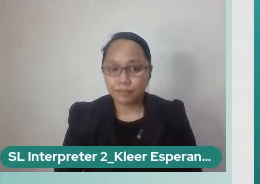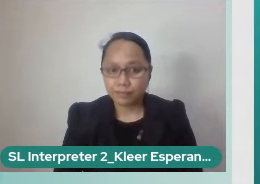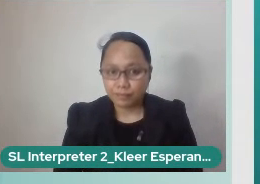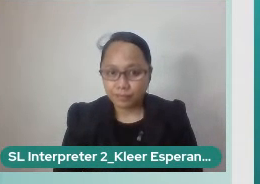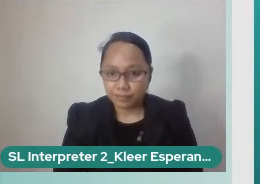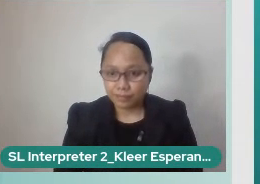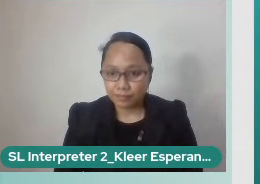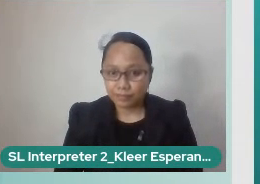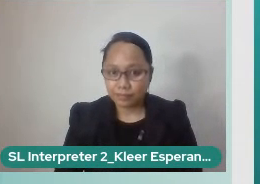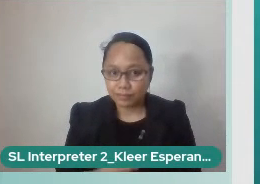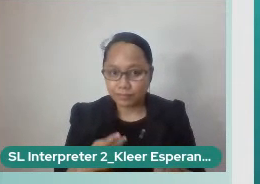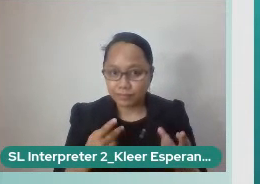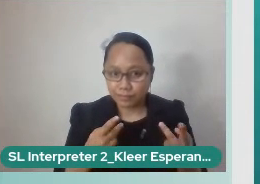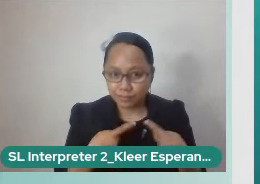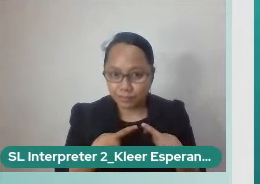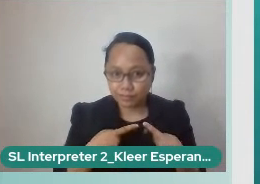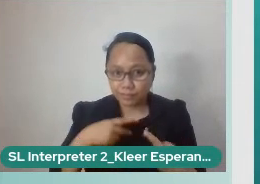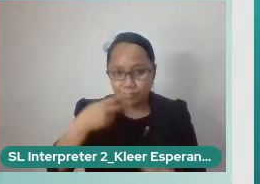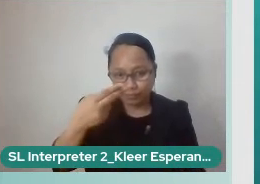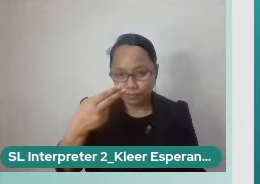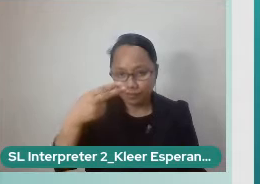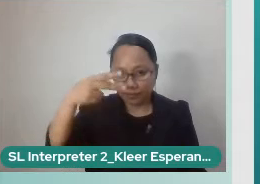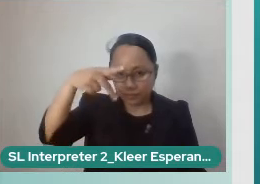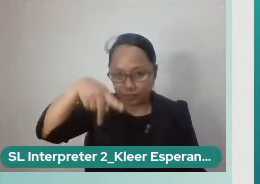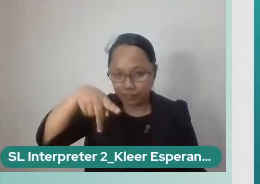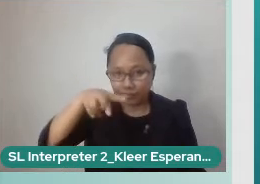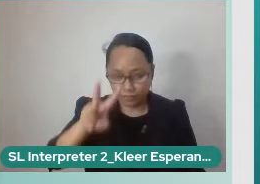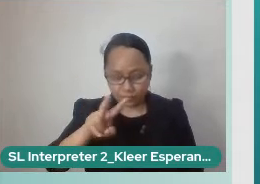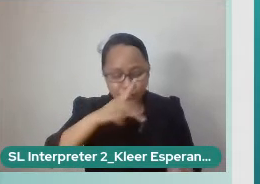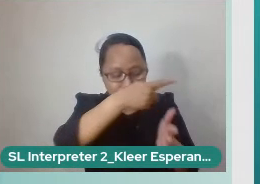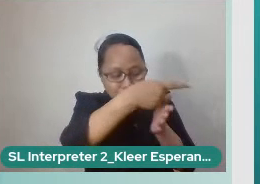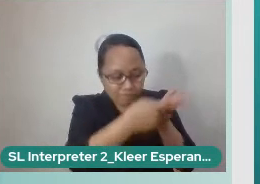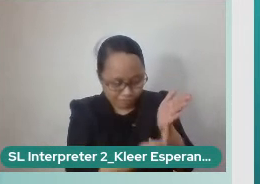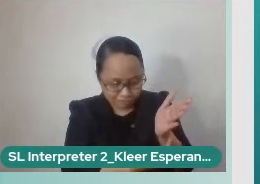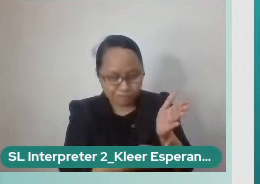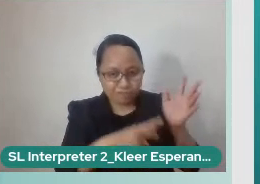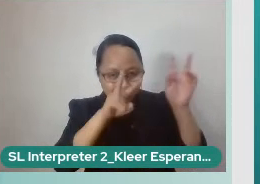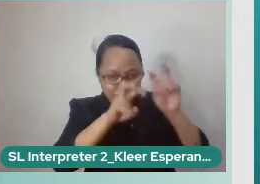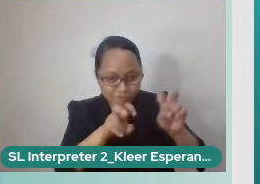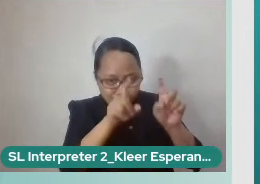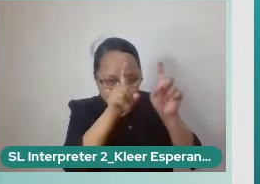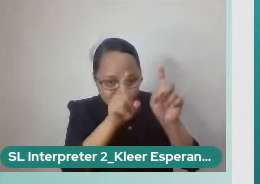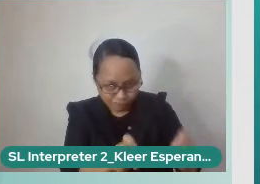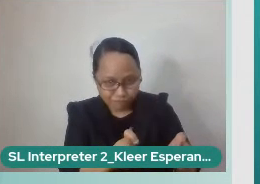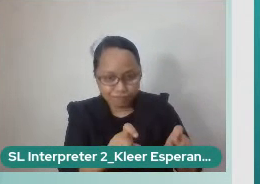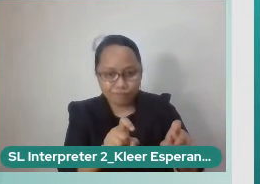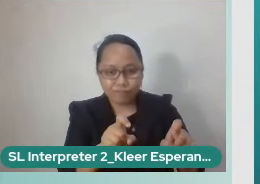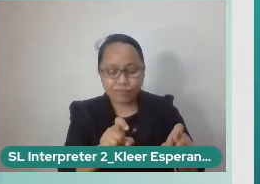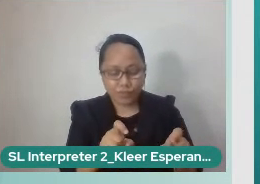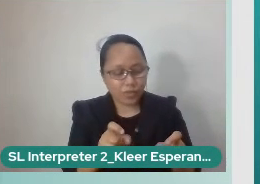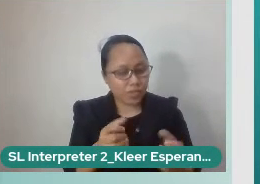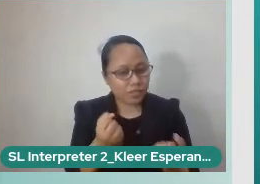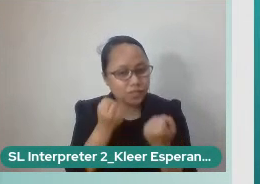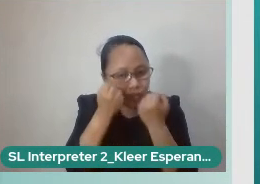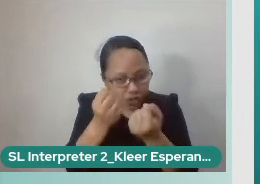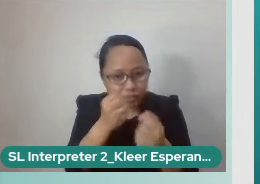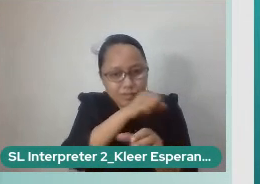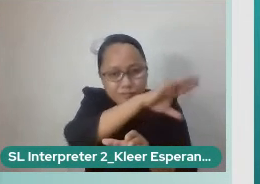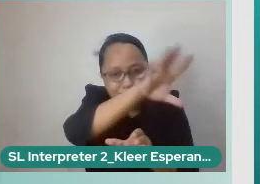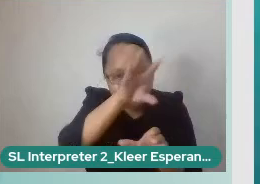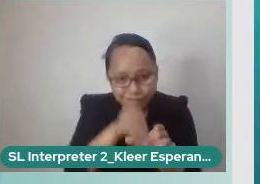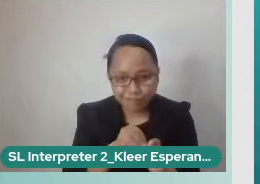using HPV as the primary screening test rather than VIA, which is visual inspection with acetic acid,